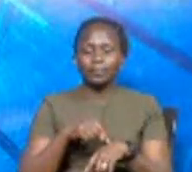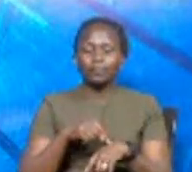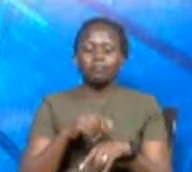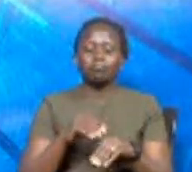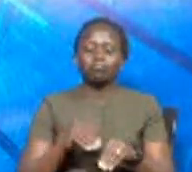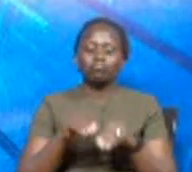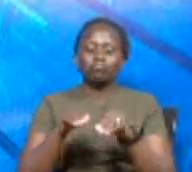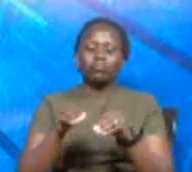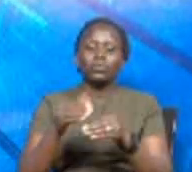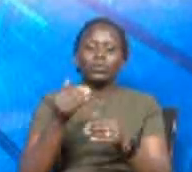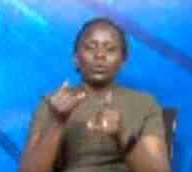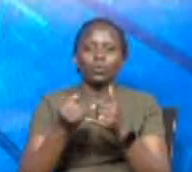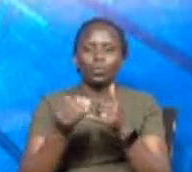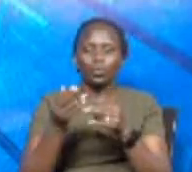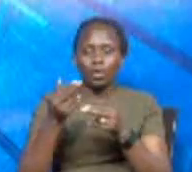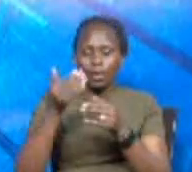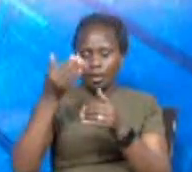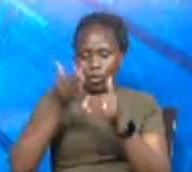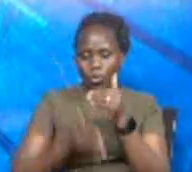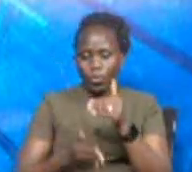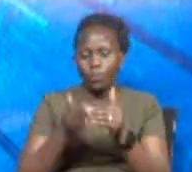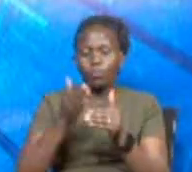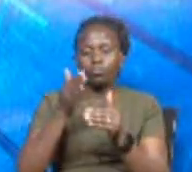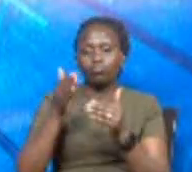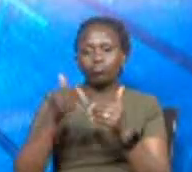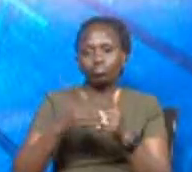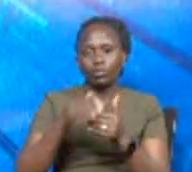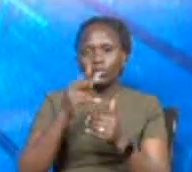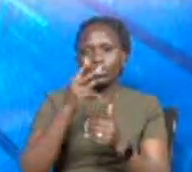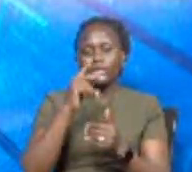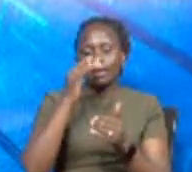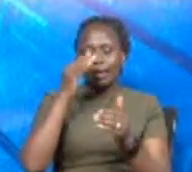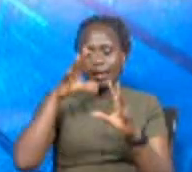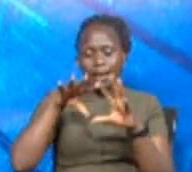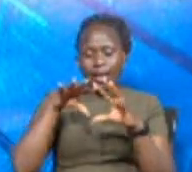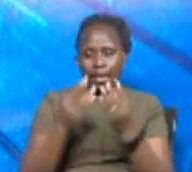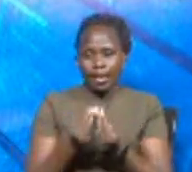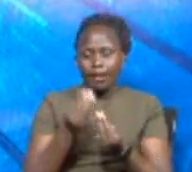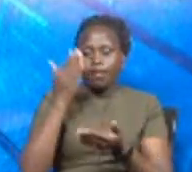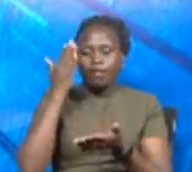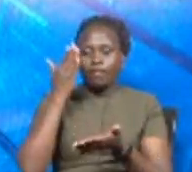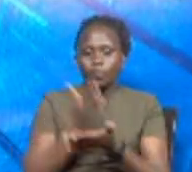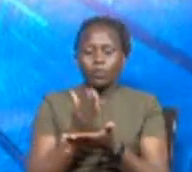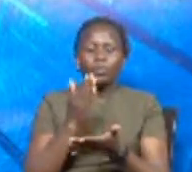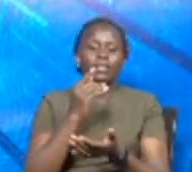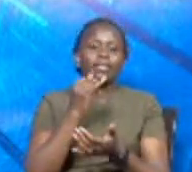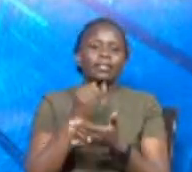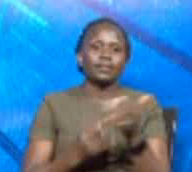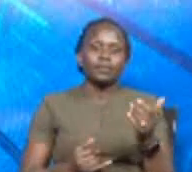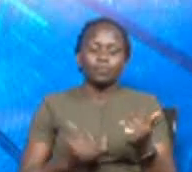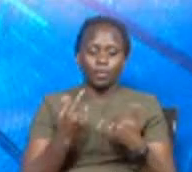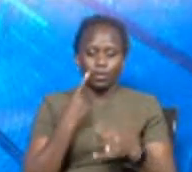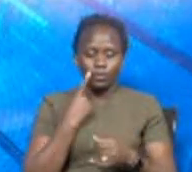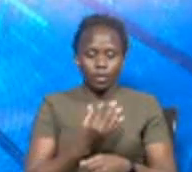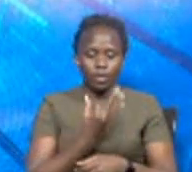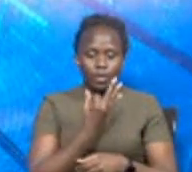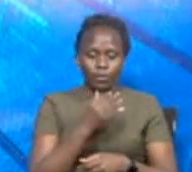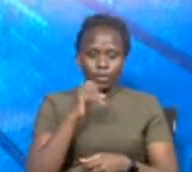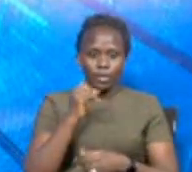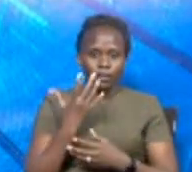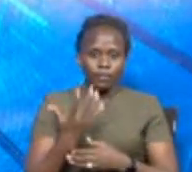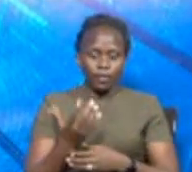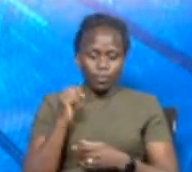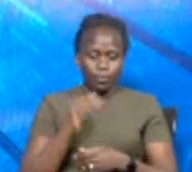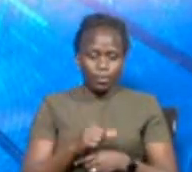towards the target of ending HIV/AIDS by 2030. I think when you look at the 95s, the three, first of all, we need to